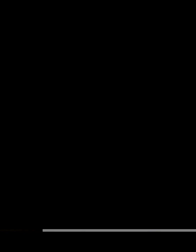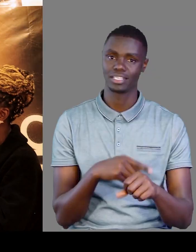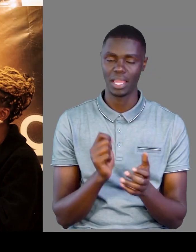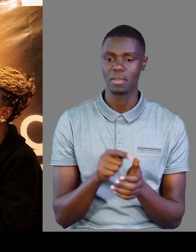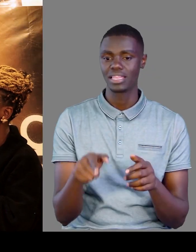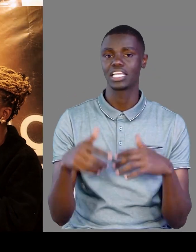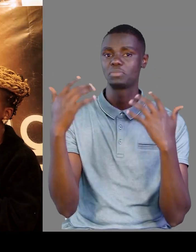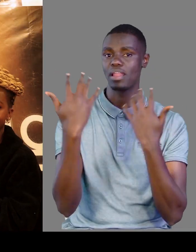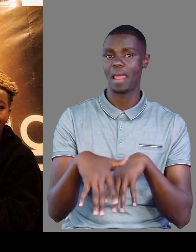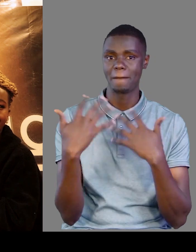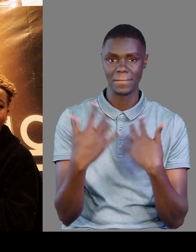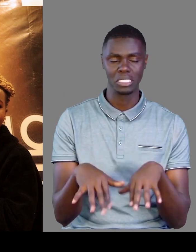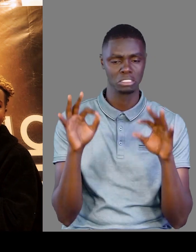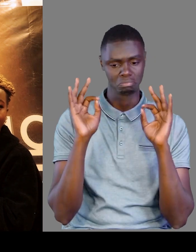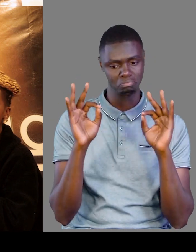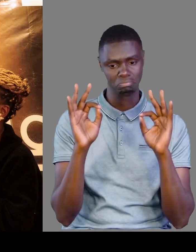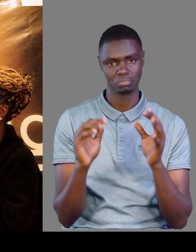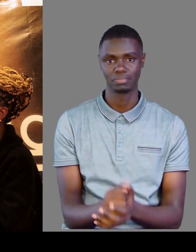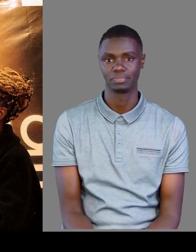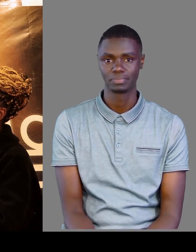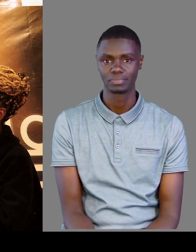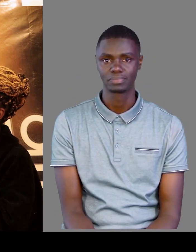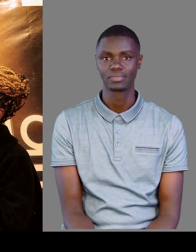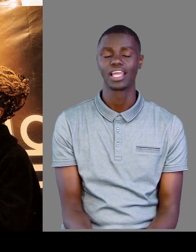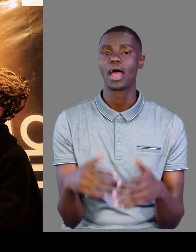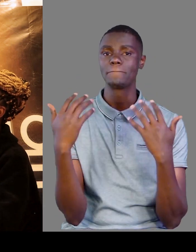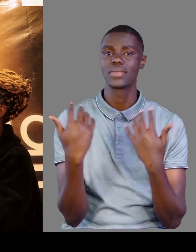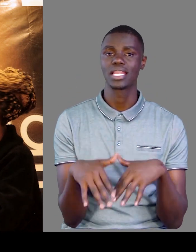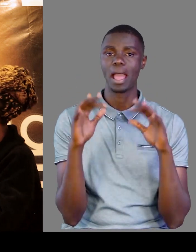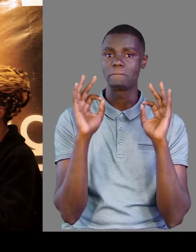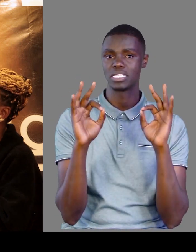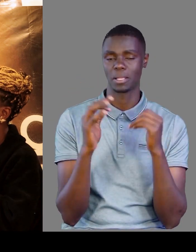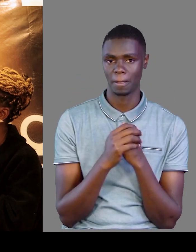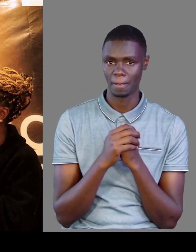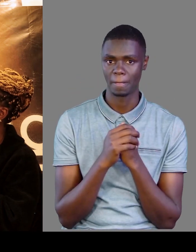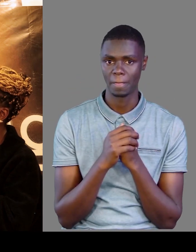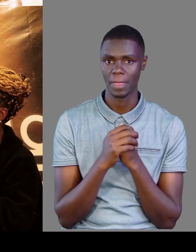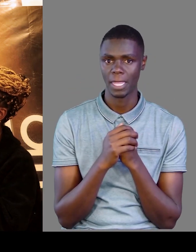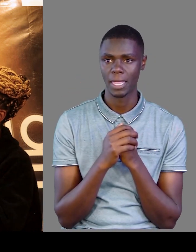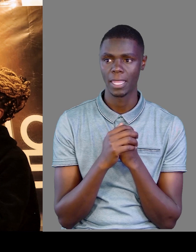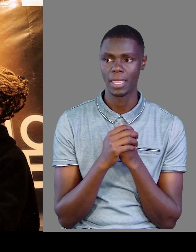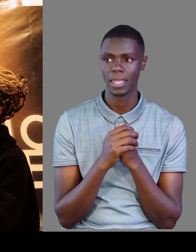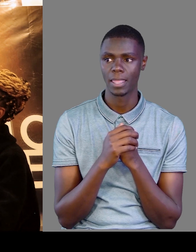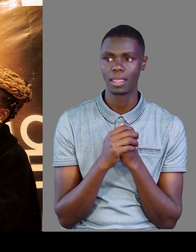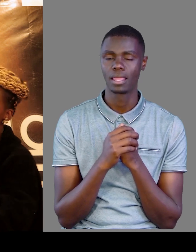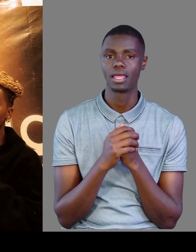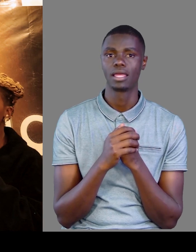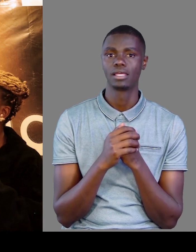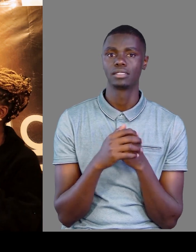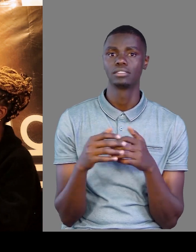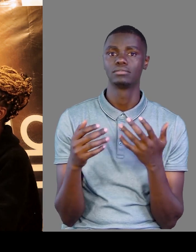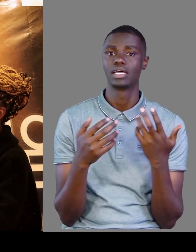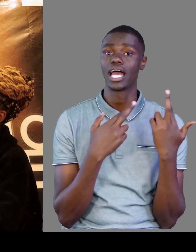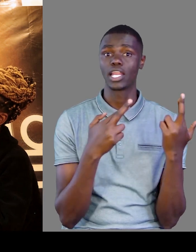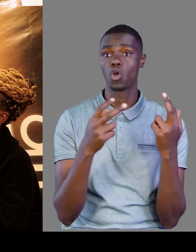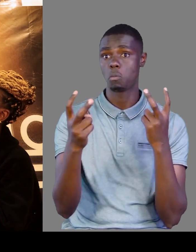been amazing. This has been amazing. Really gotten great insight from you, and I really hope my